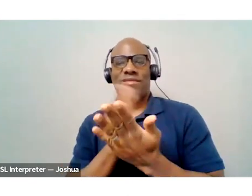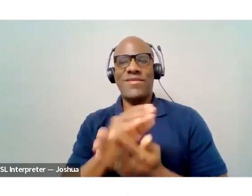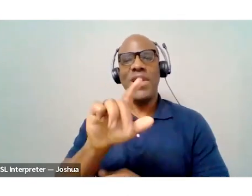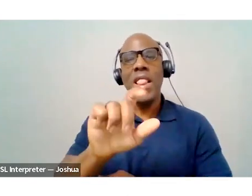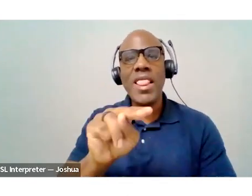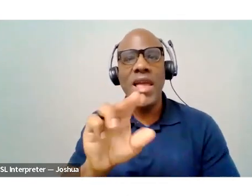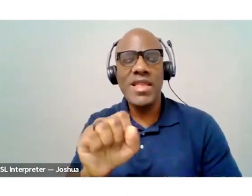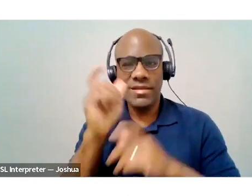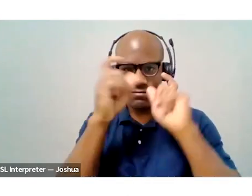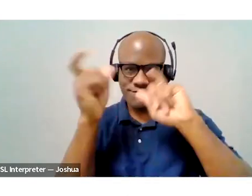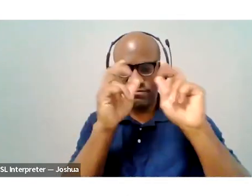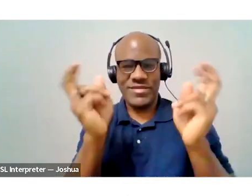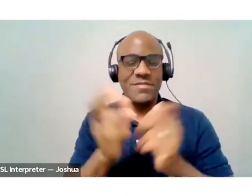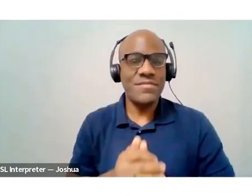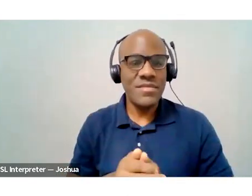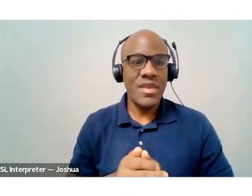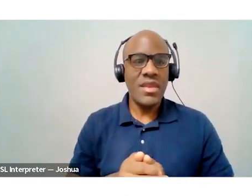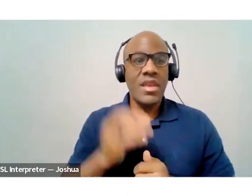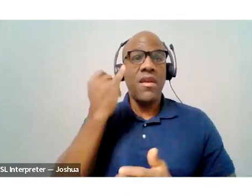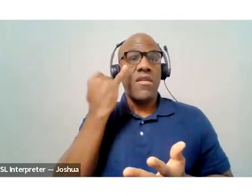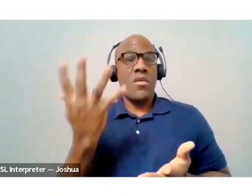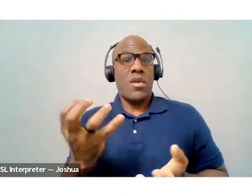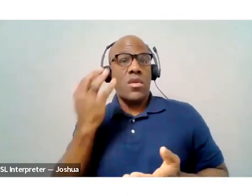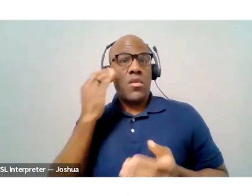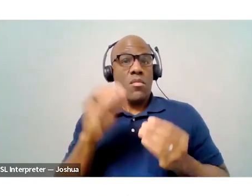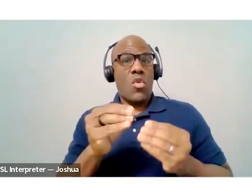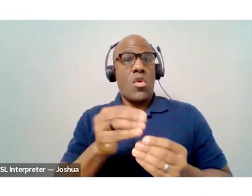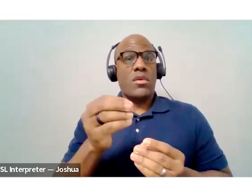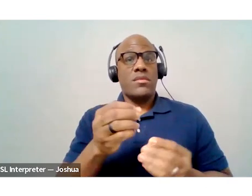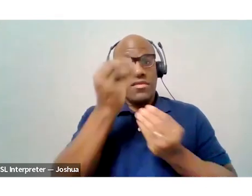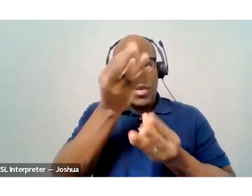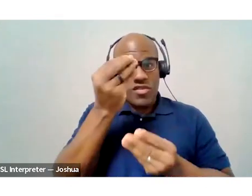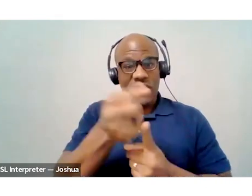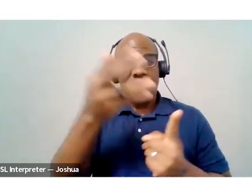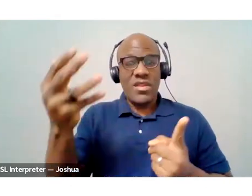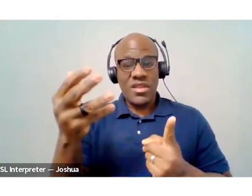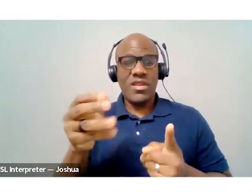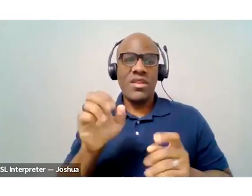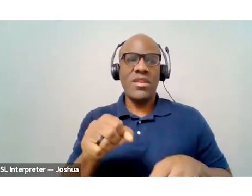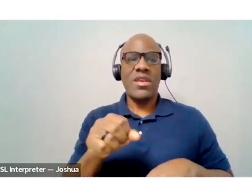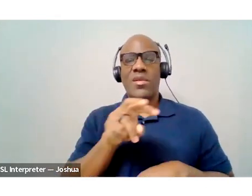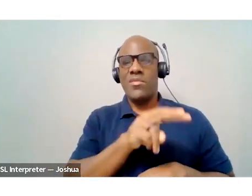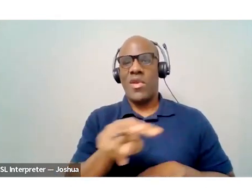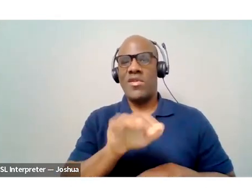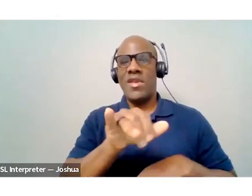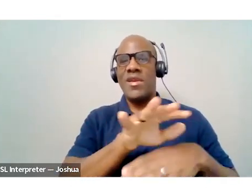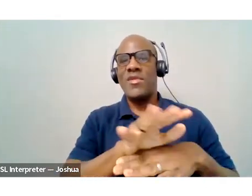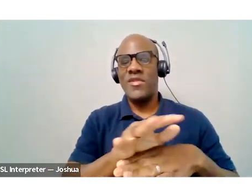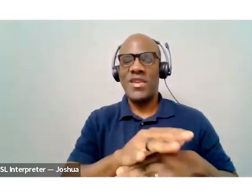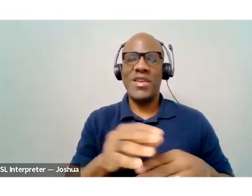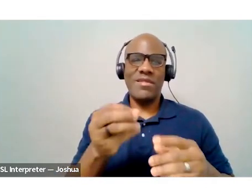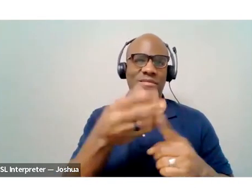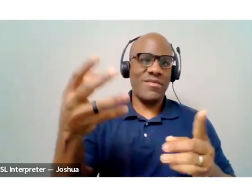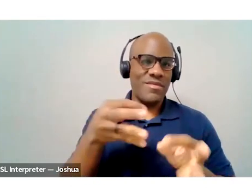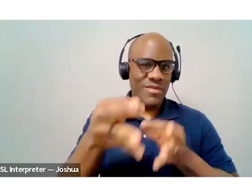understanding what critical and creative media literacy looks like. And then here we are, creative media